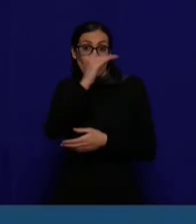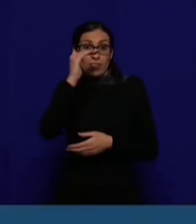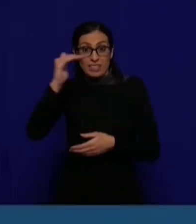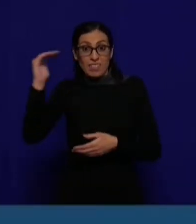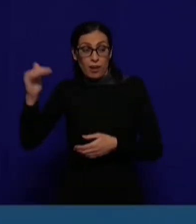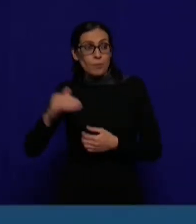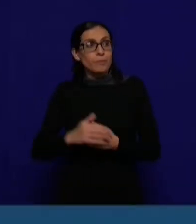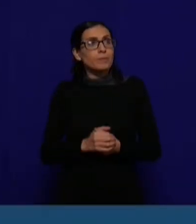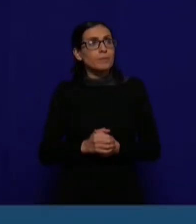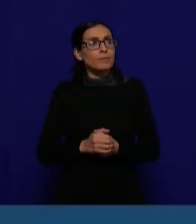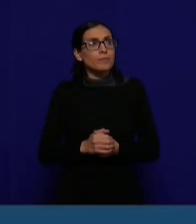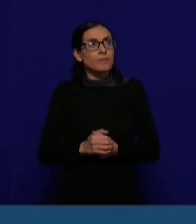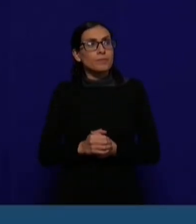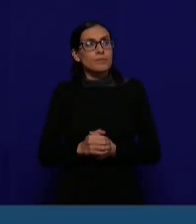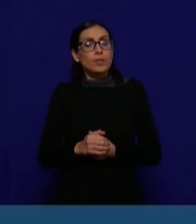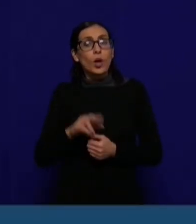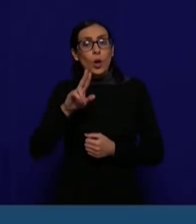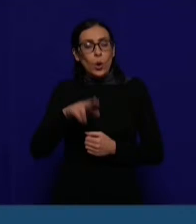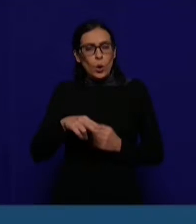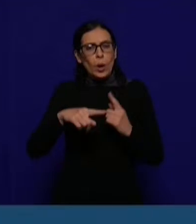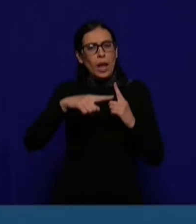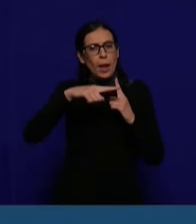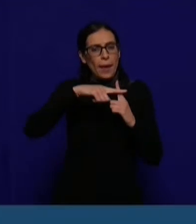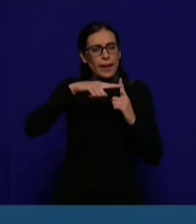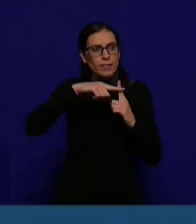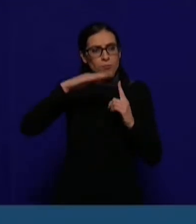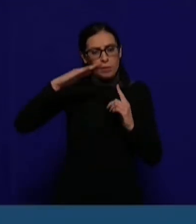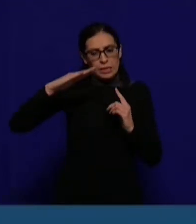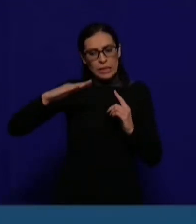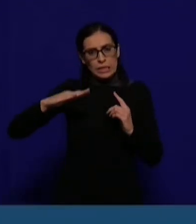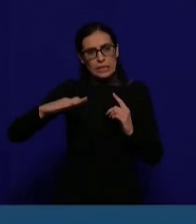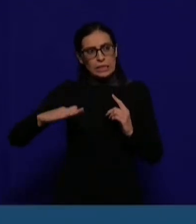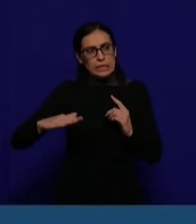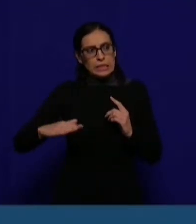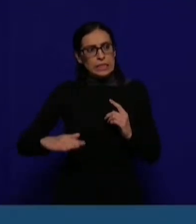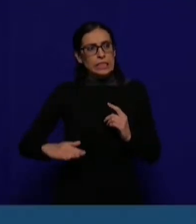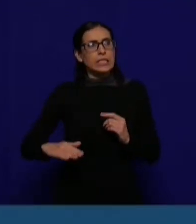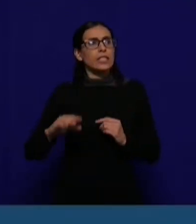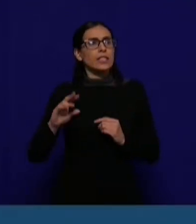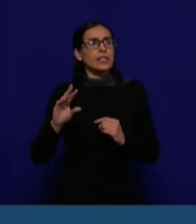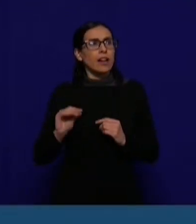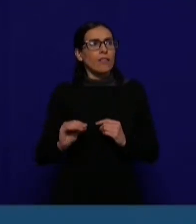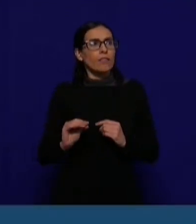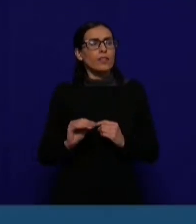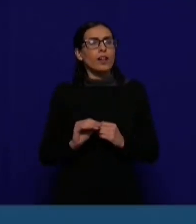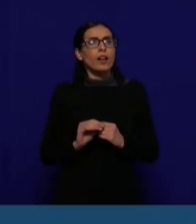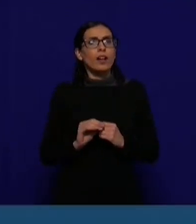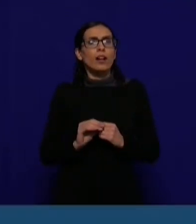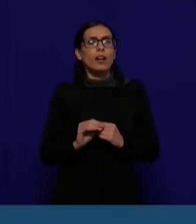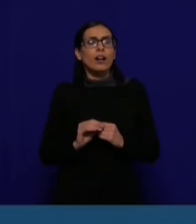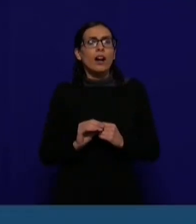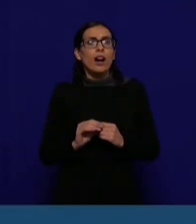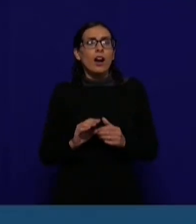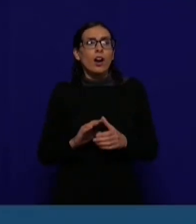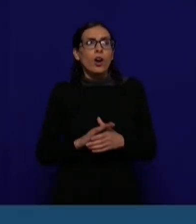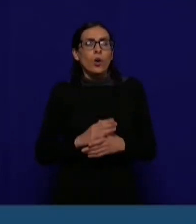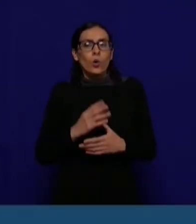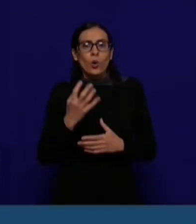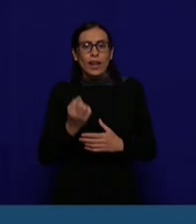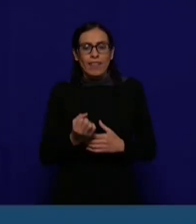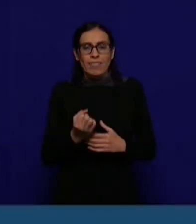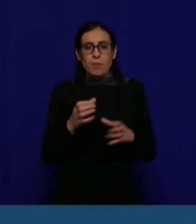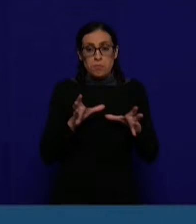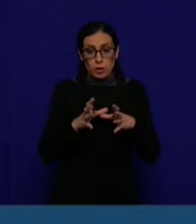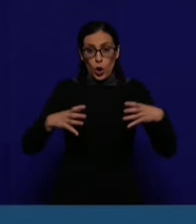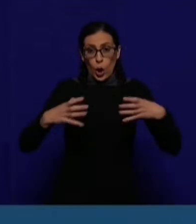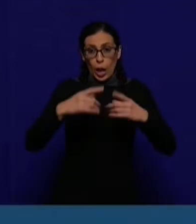settings. Active cases ukoll niżlin l-isfel, dan huwa importanti ħafna wkoll, u mill-active cases li kellna 35 minnhom